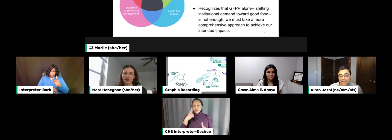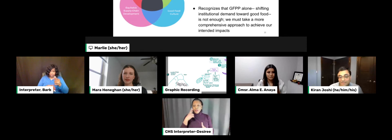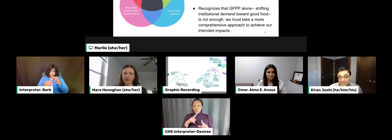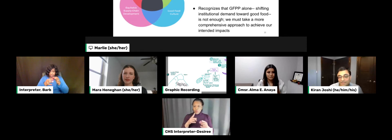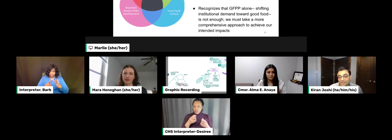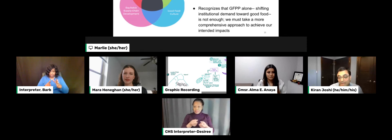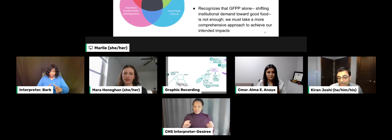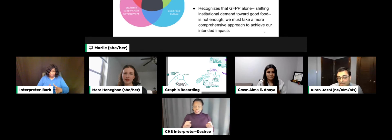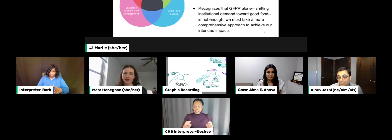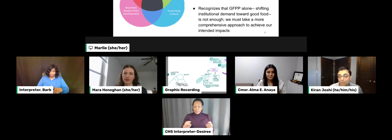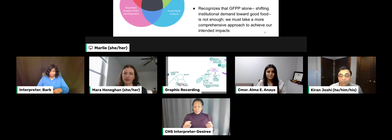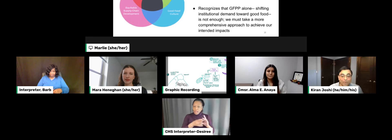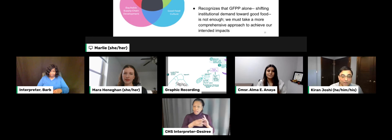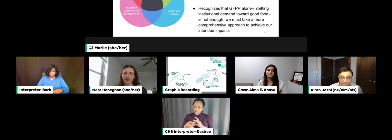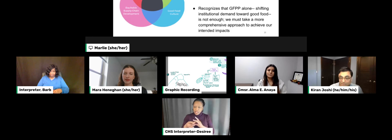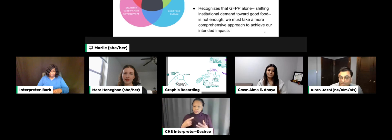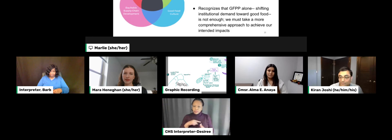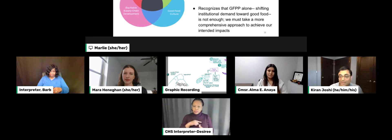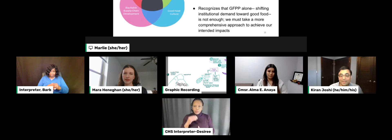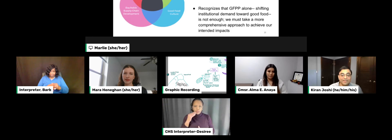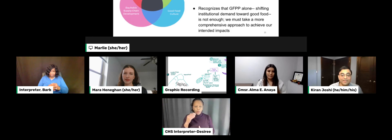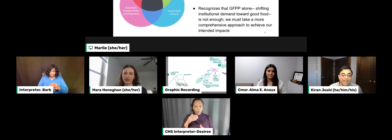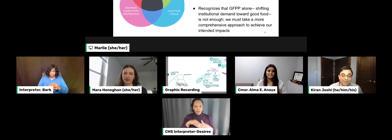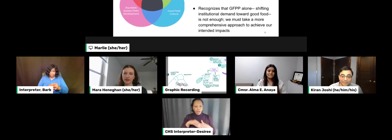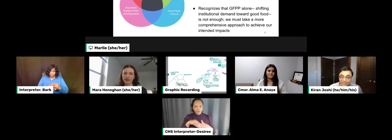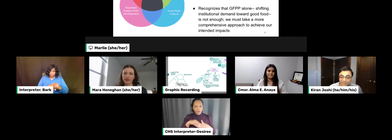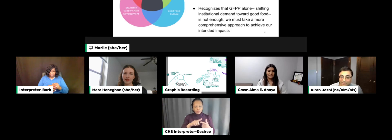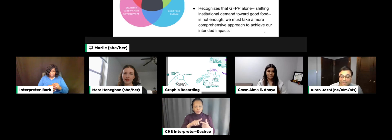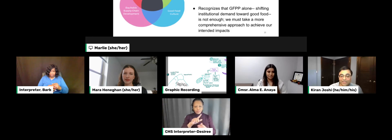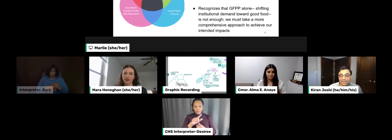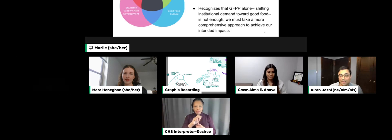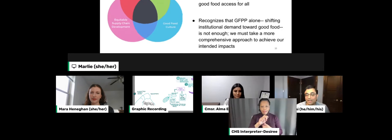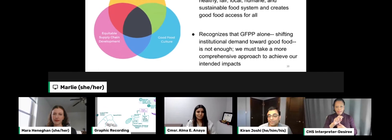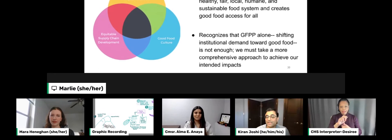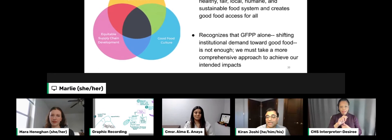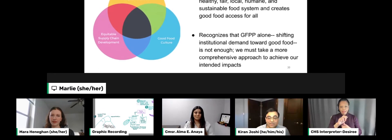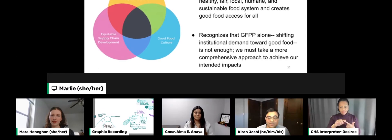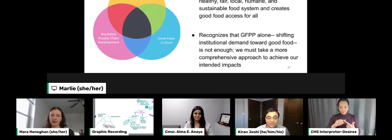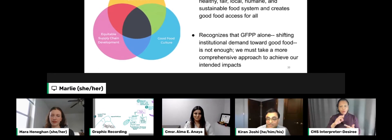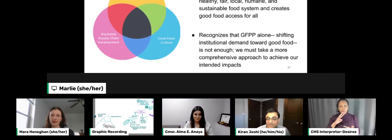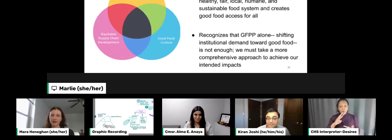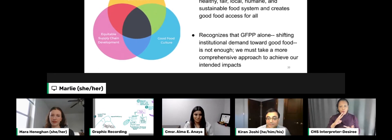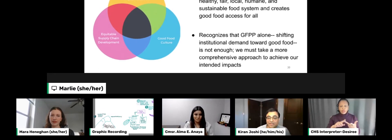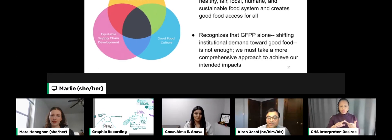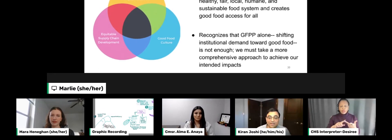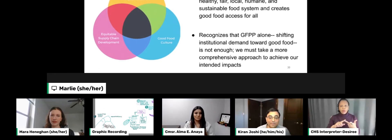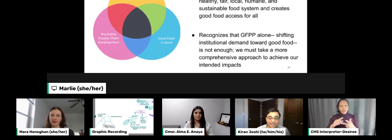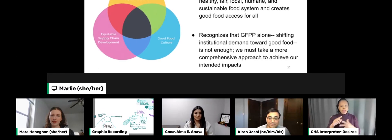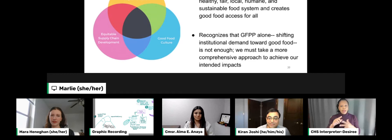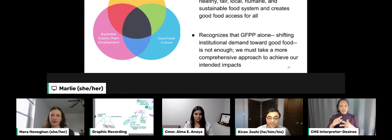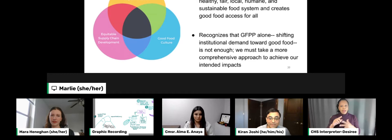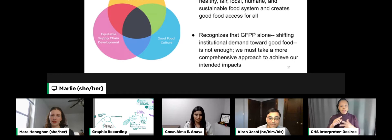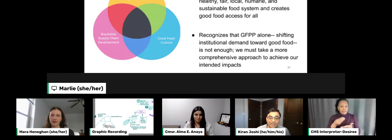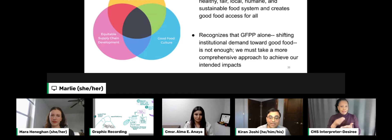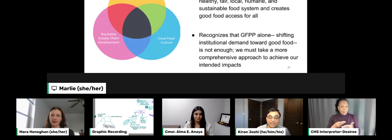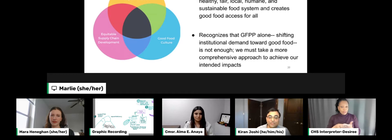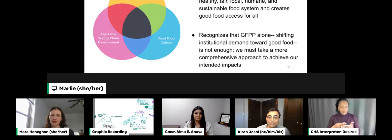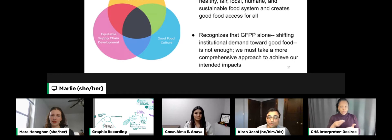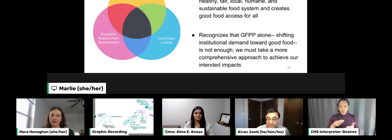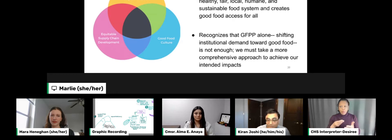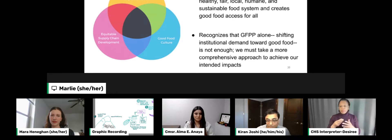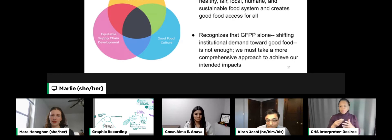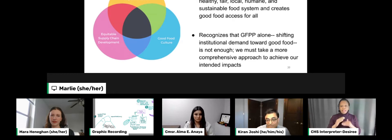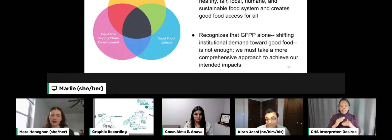that access to land, water, capital, technical assistance, capacity building